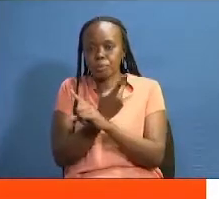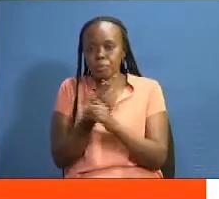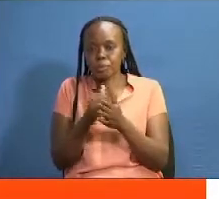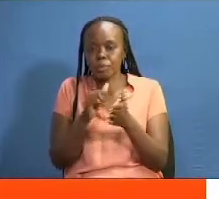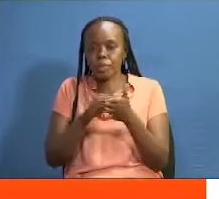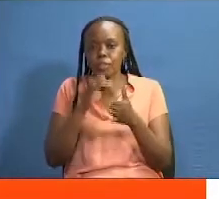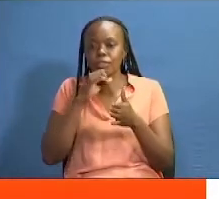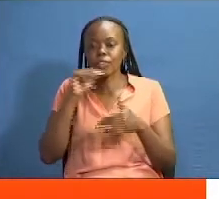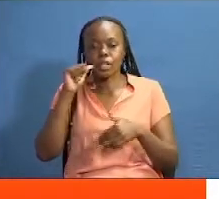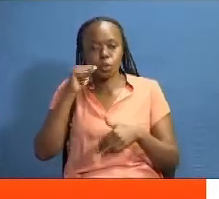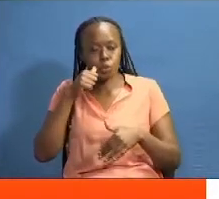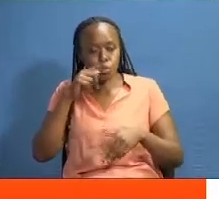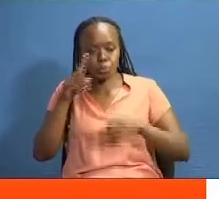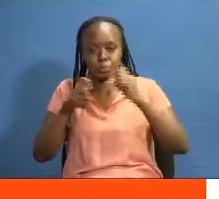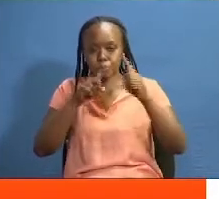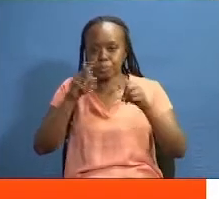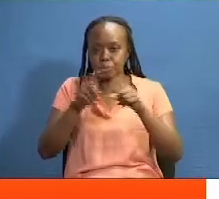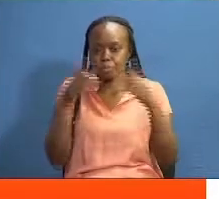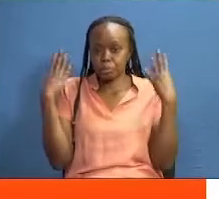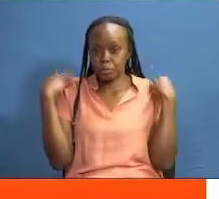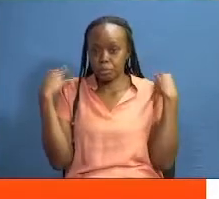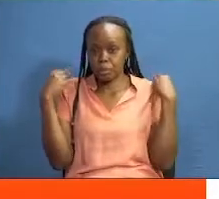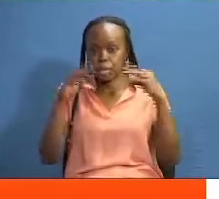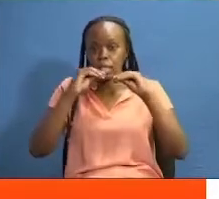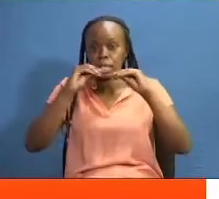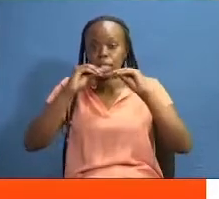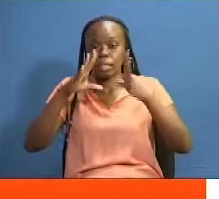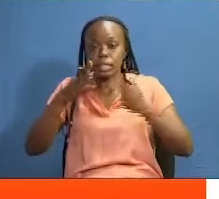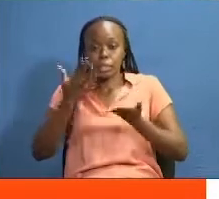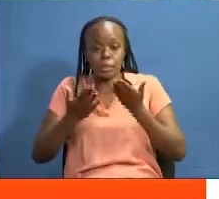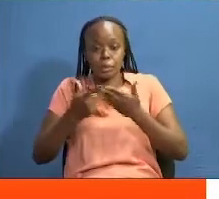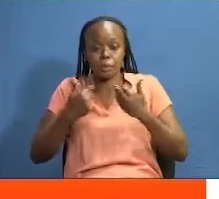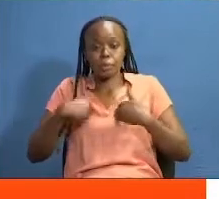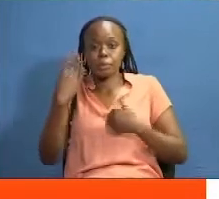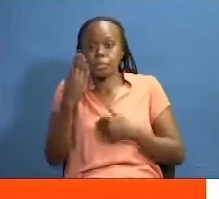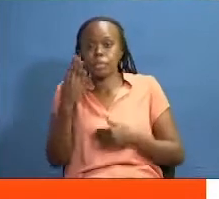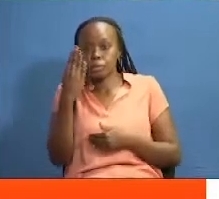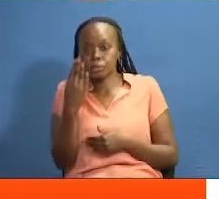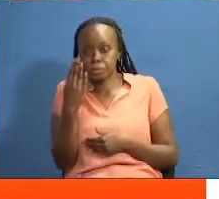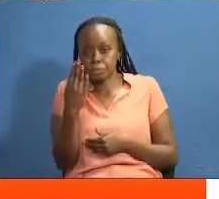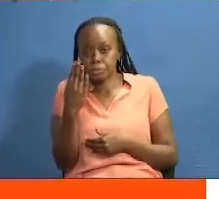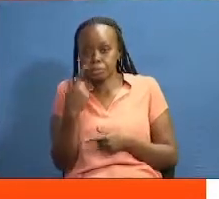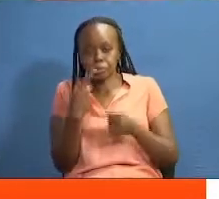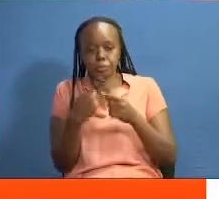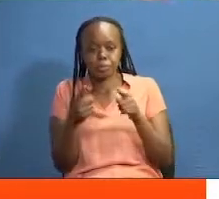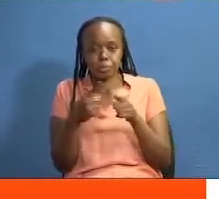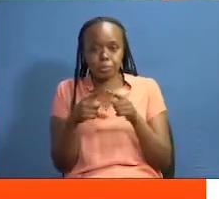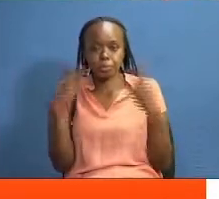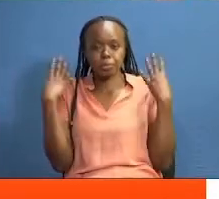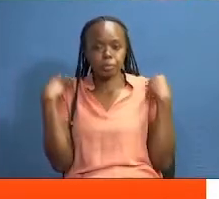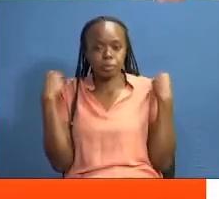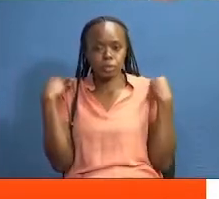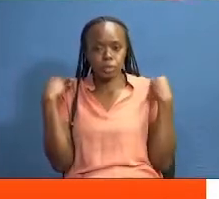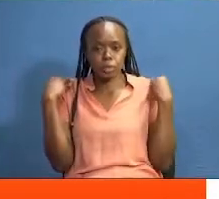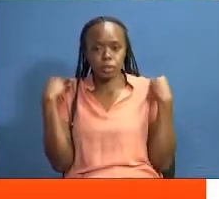is a wonderful question. Practically, I did teaching. All right, or maybe I'm a lecturer, but practically I